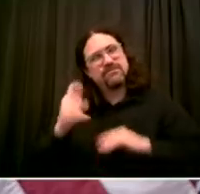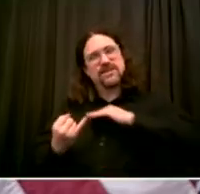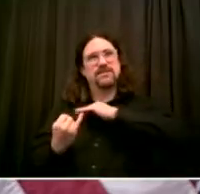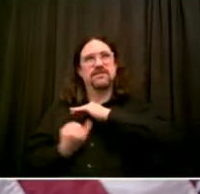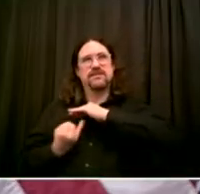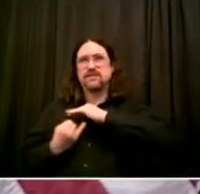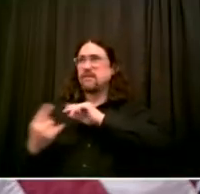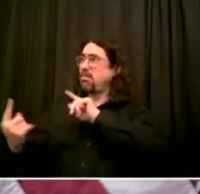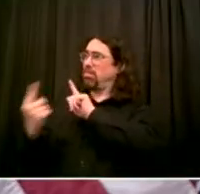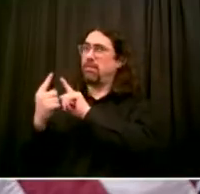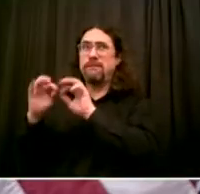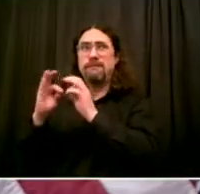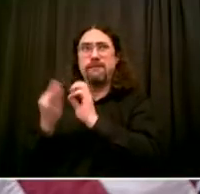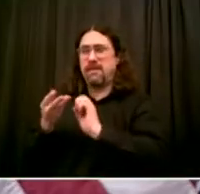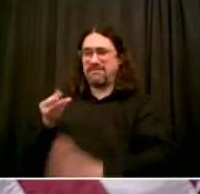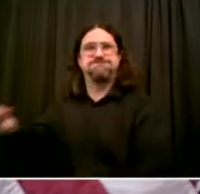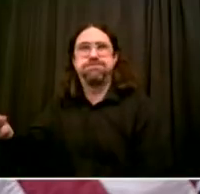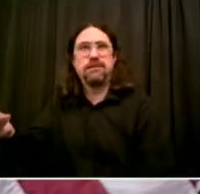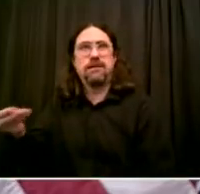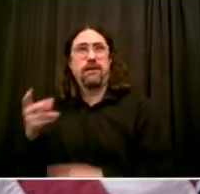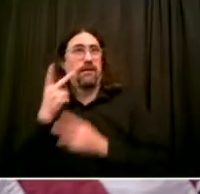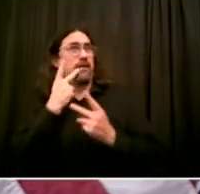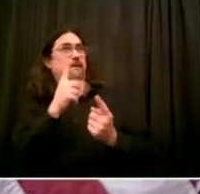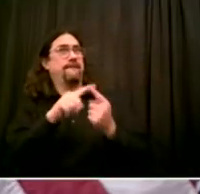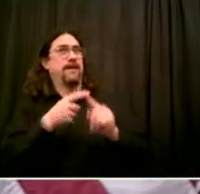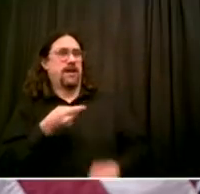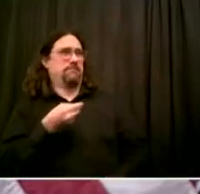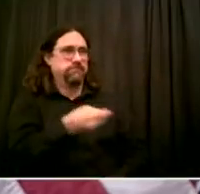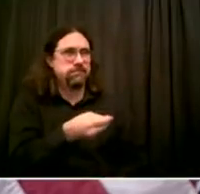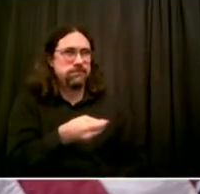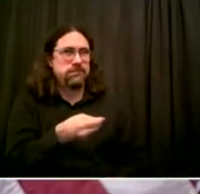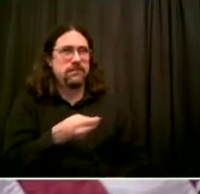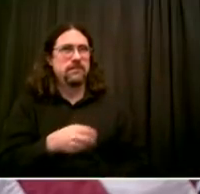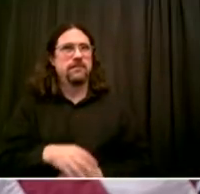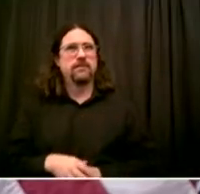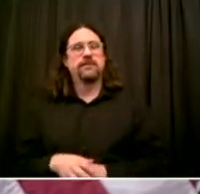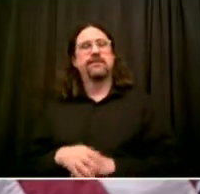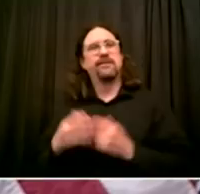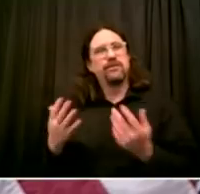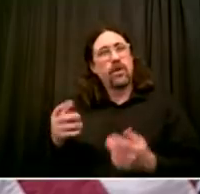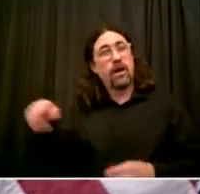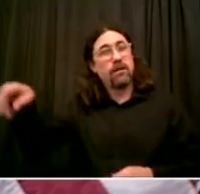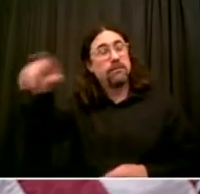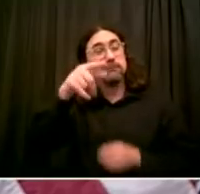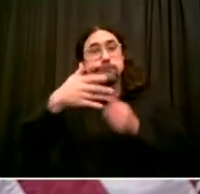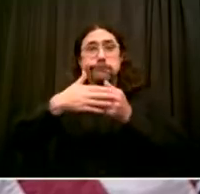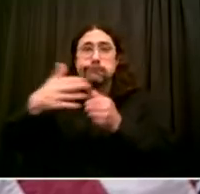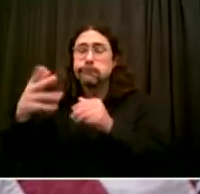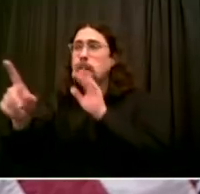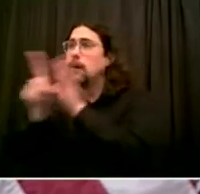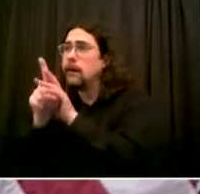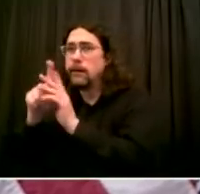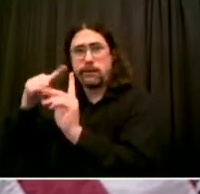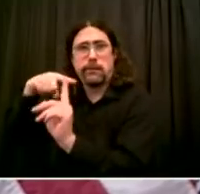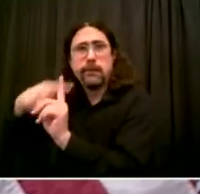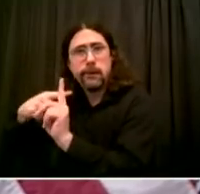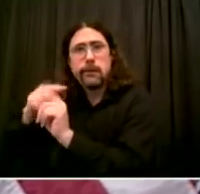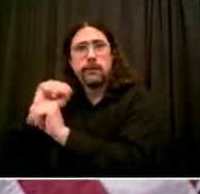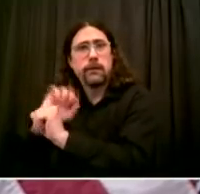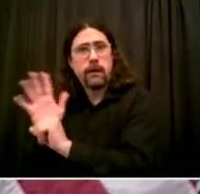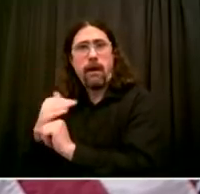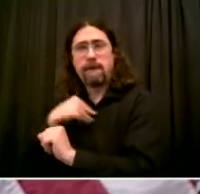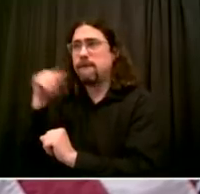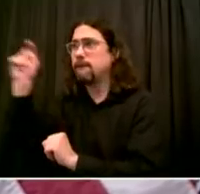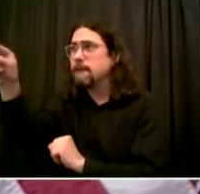everyone around them, what you need to do to protect them. But we want to take care of you and all the people in your life, and that's where the take